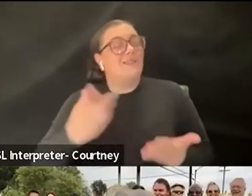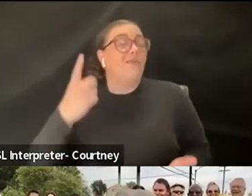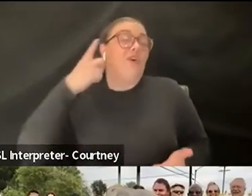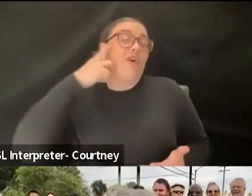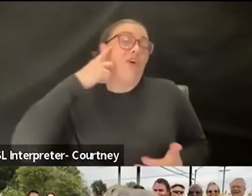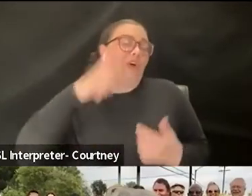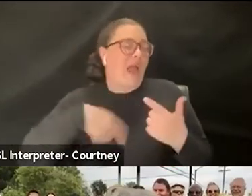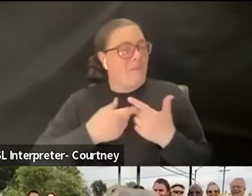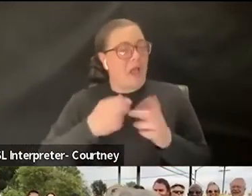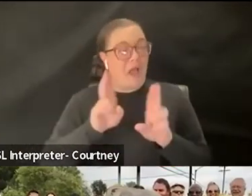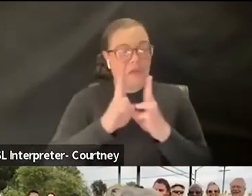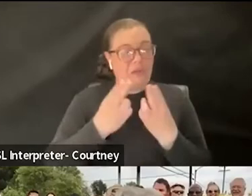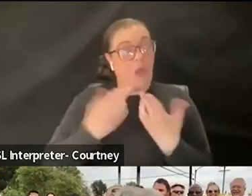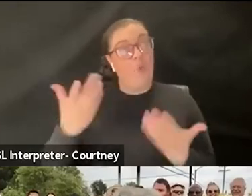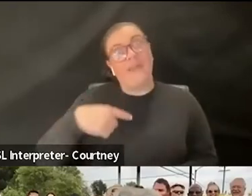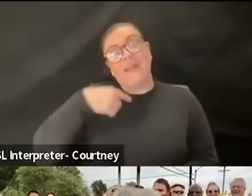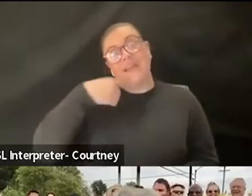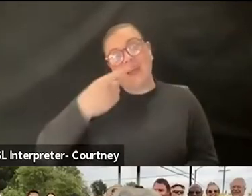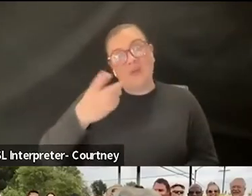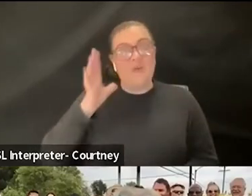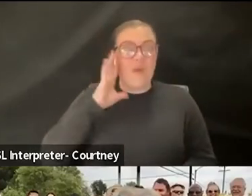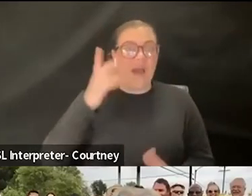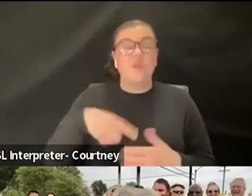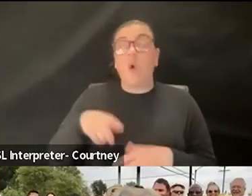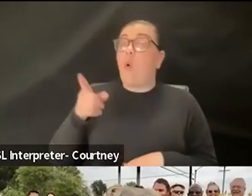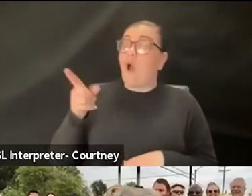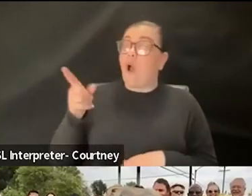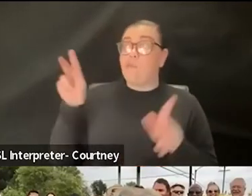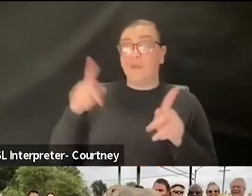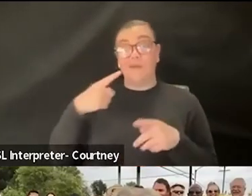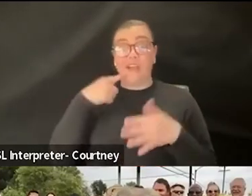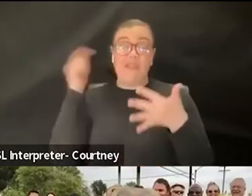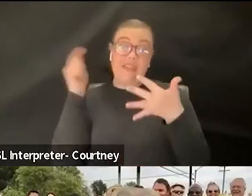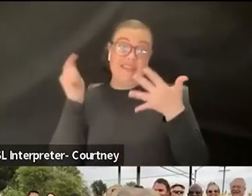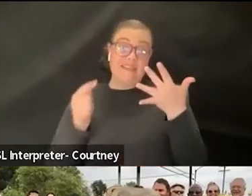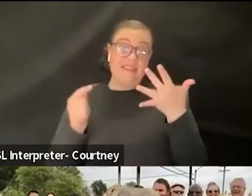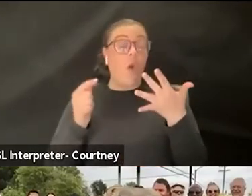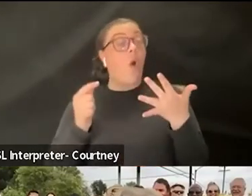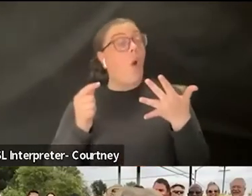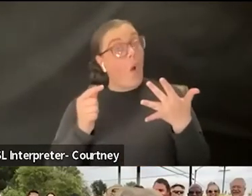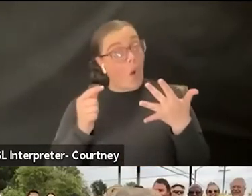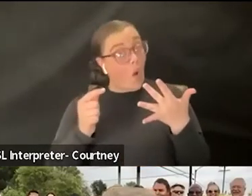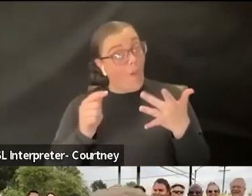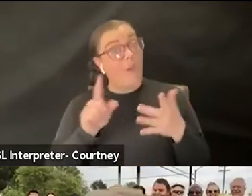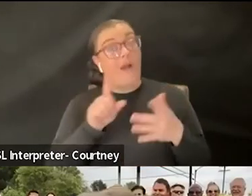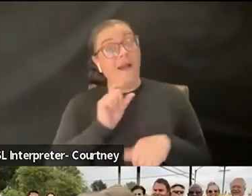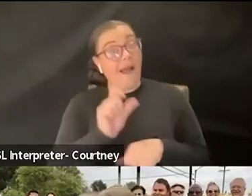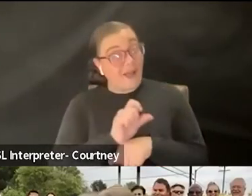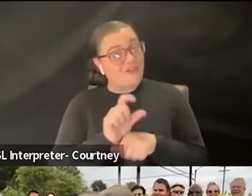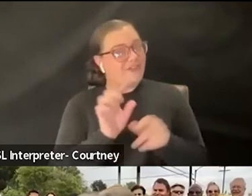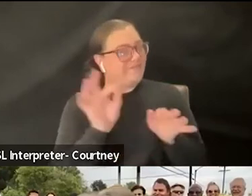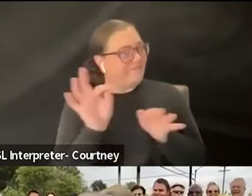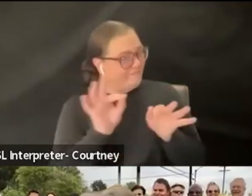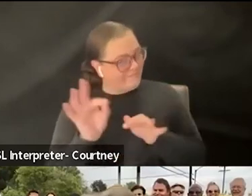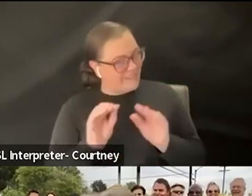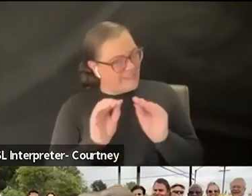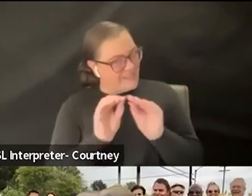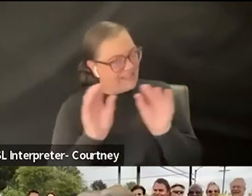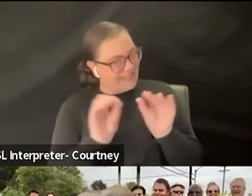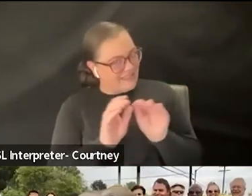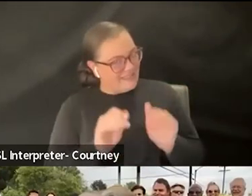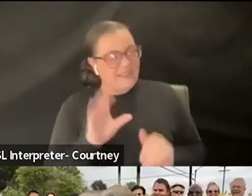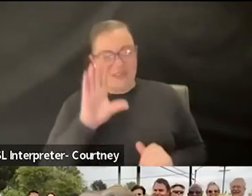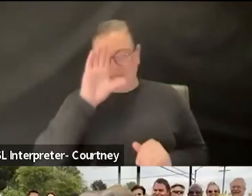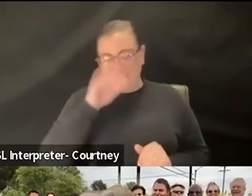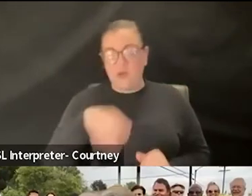this is going to happen. Well, actually, blah, blah, blah, blah, blah. You know, that FAQ section, be that FAQ